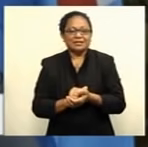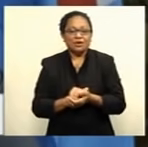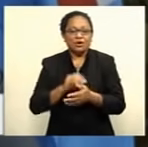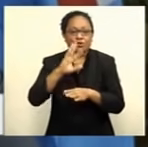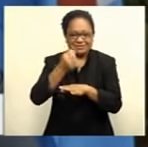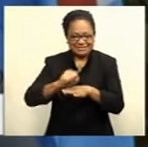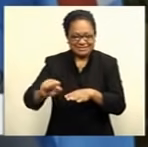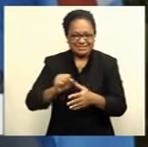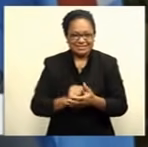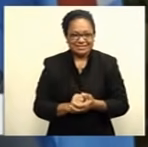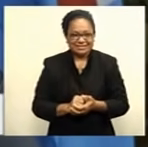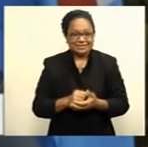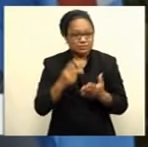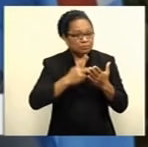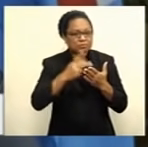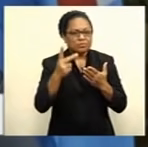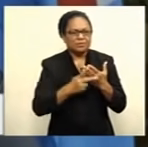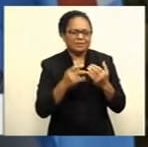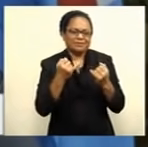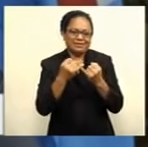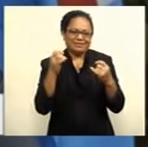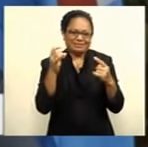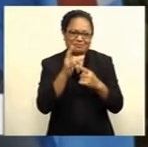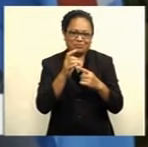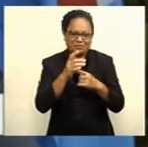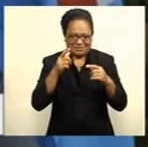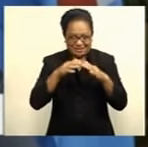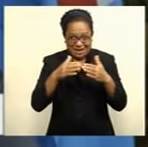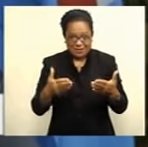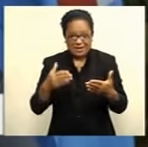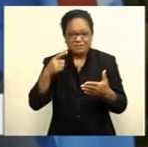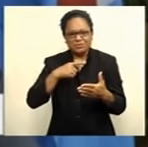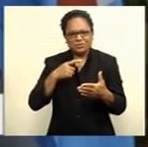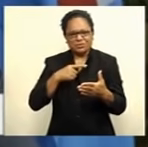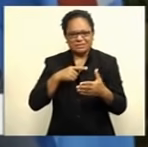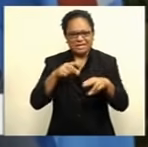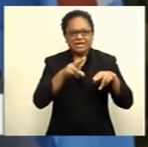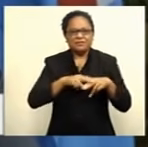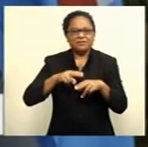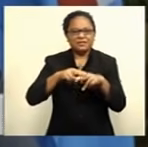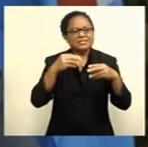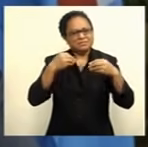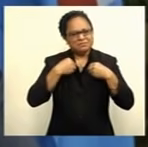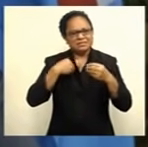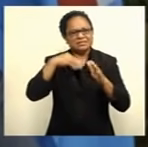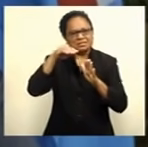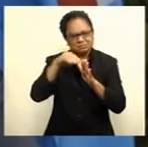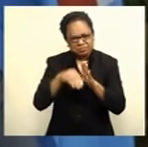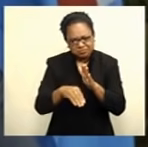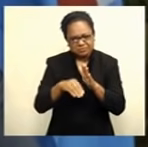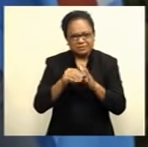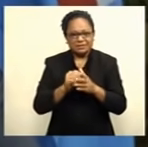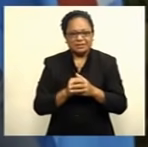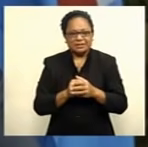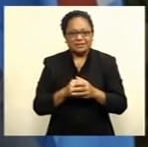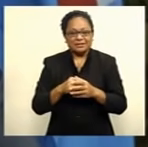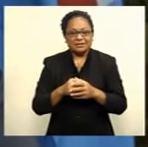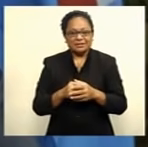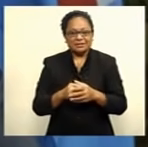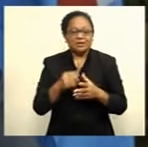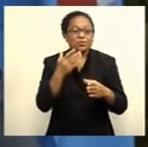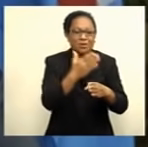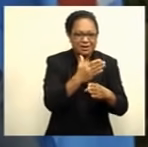crucial in this trying time, especially when the Fijian economy, business activity, employment